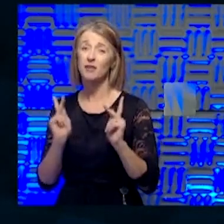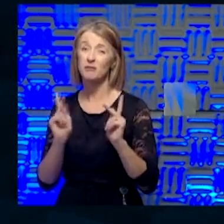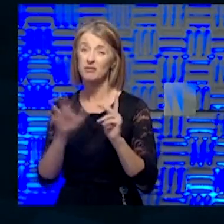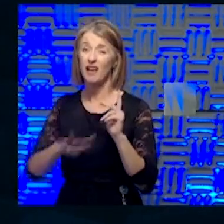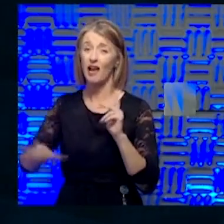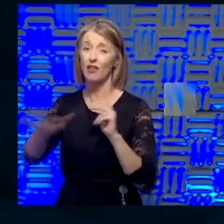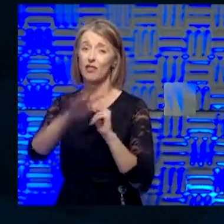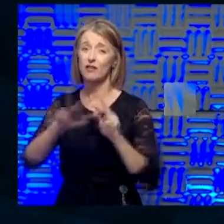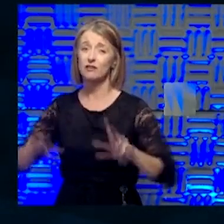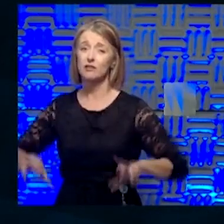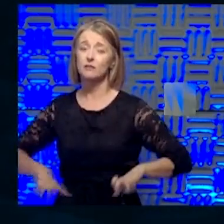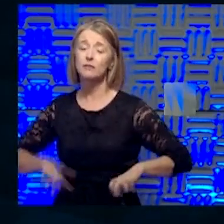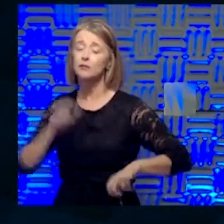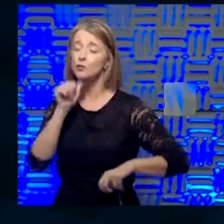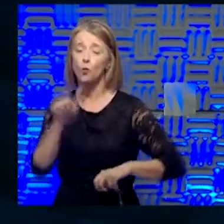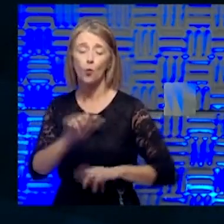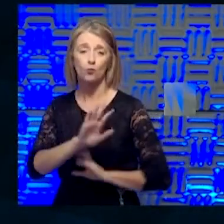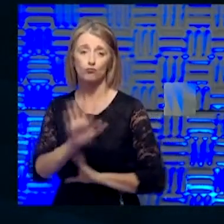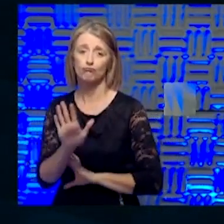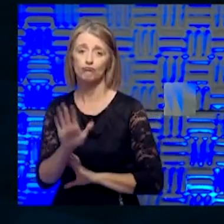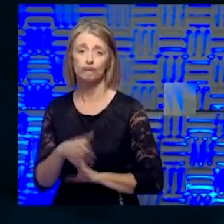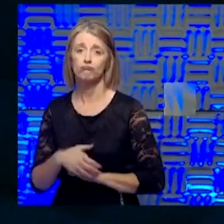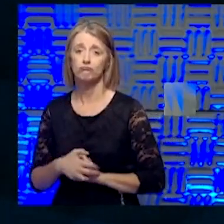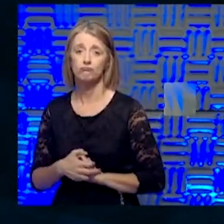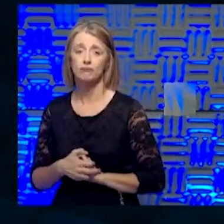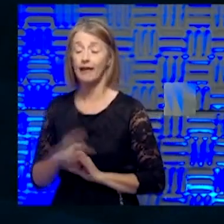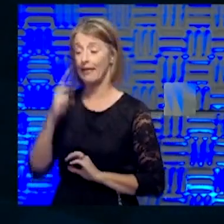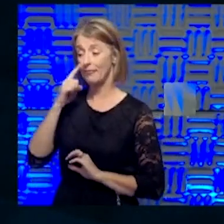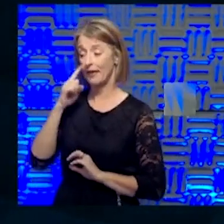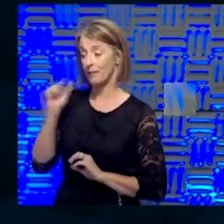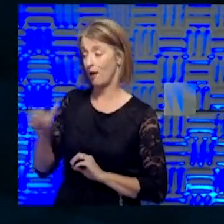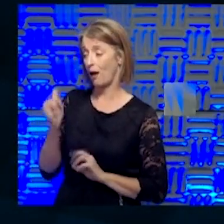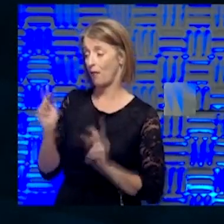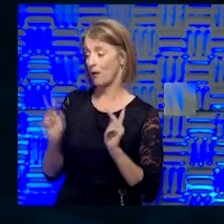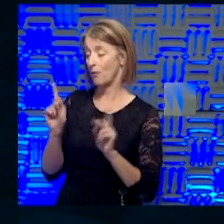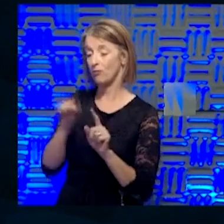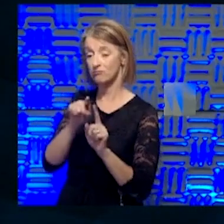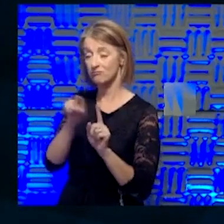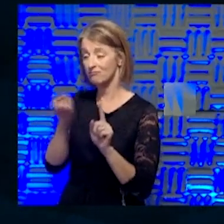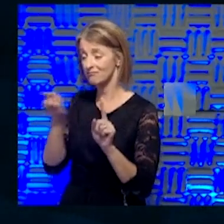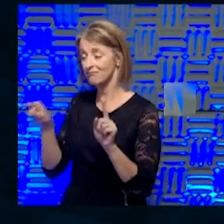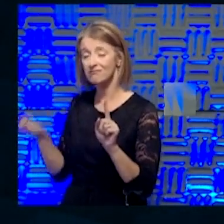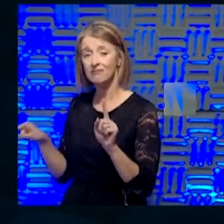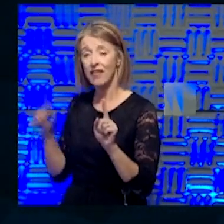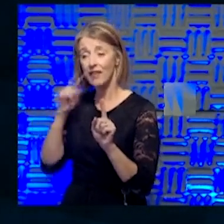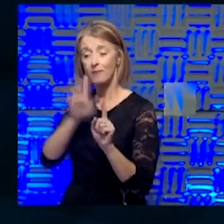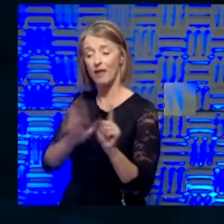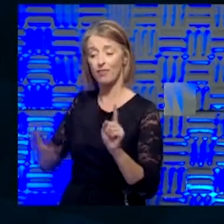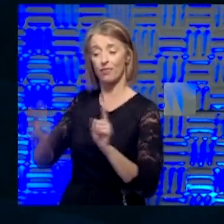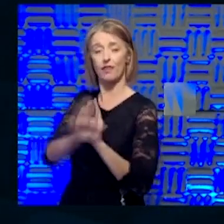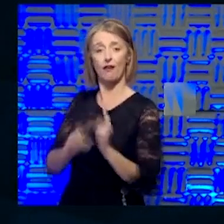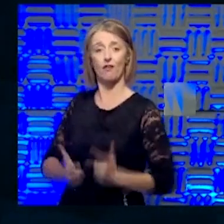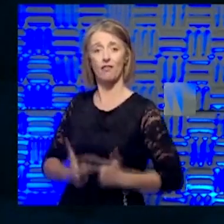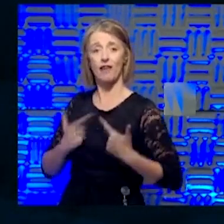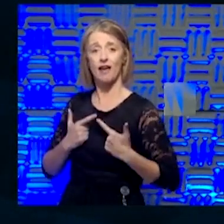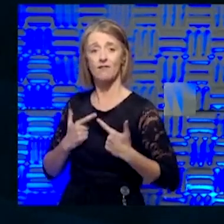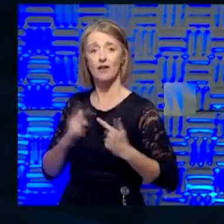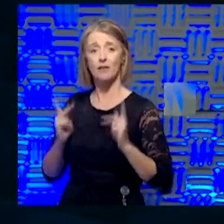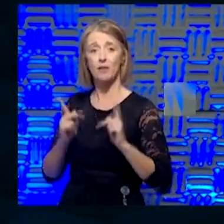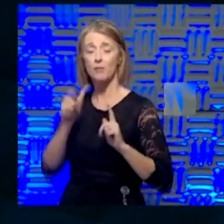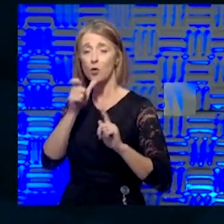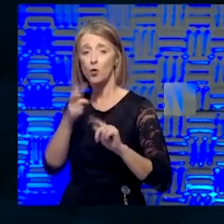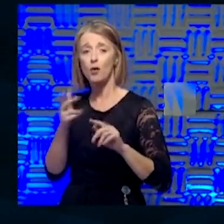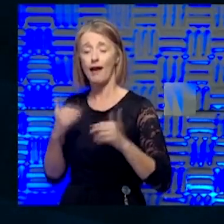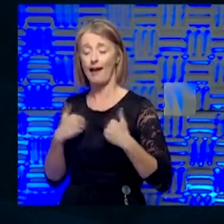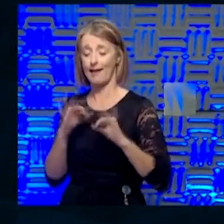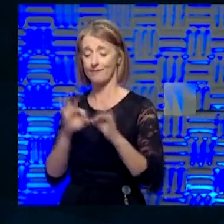but don't be selfish. Think about somebody else sometimes. Think about somebody else's life. Think about those that have lost loved